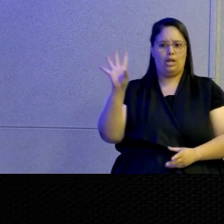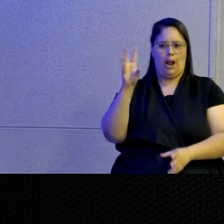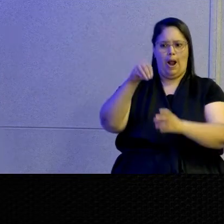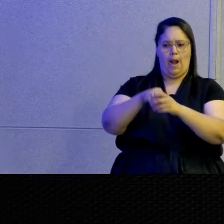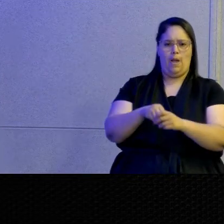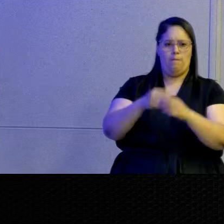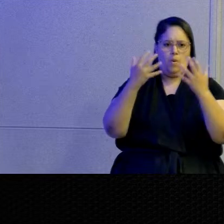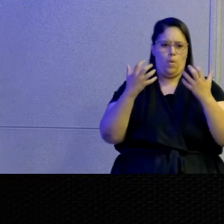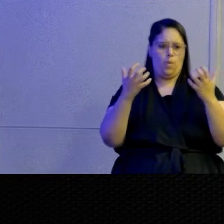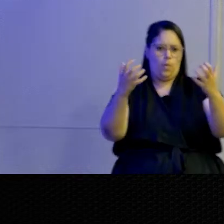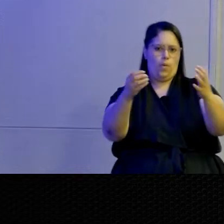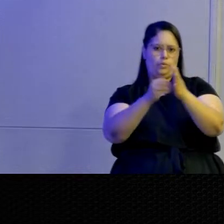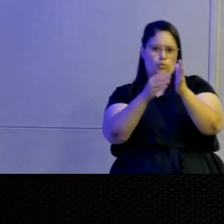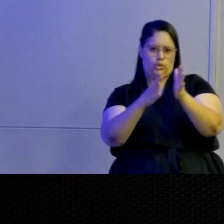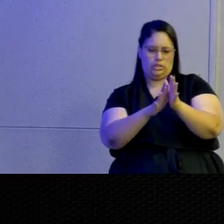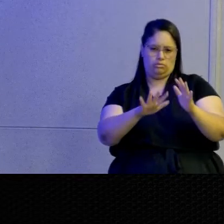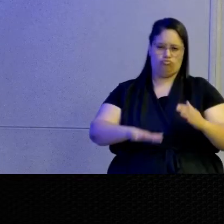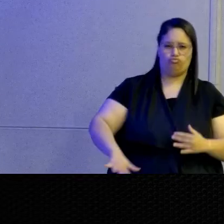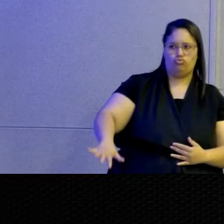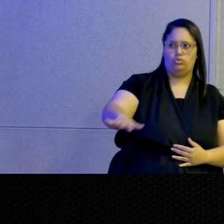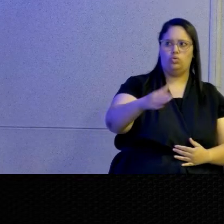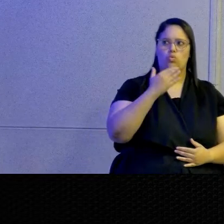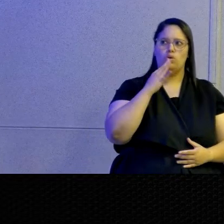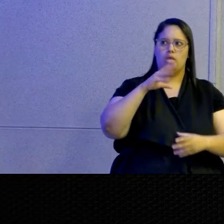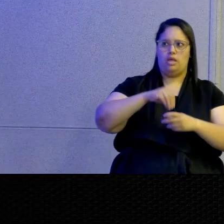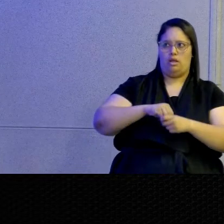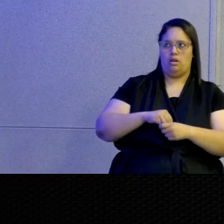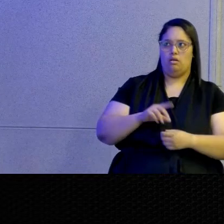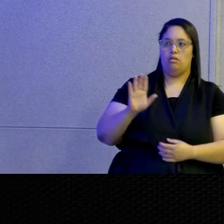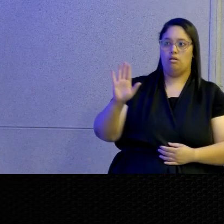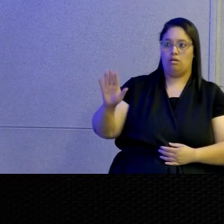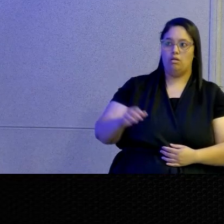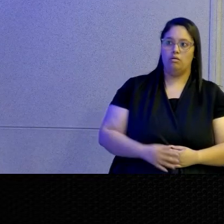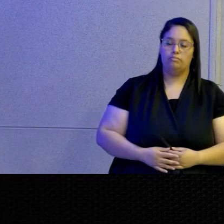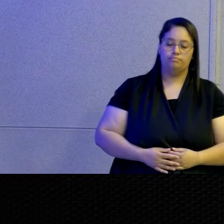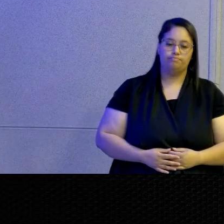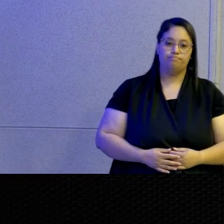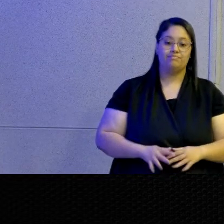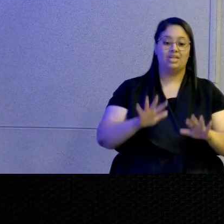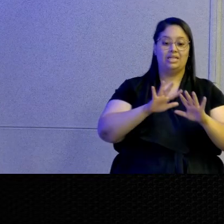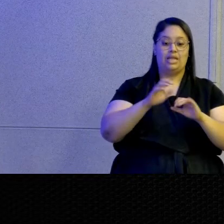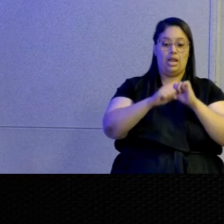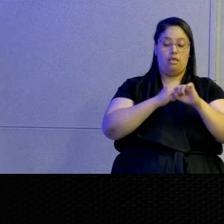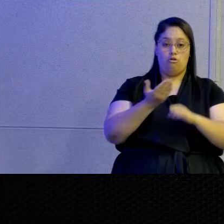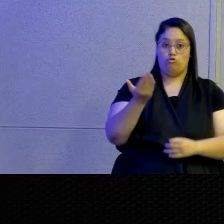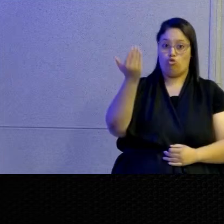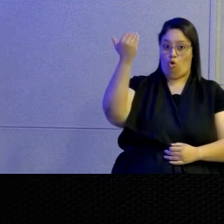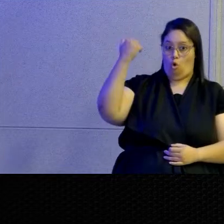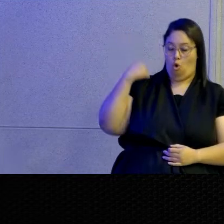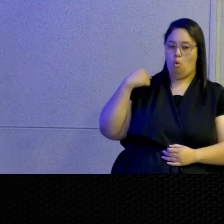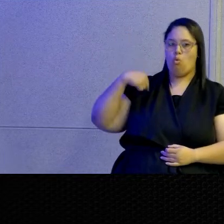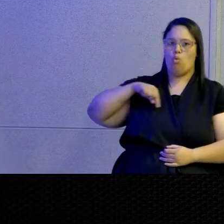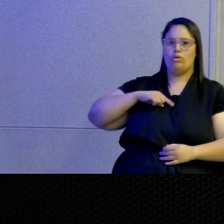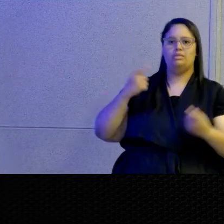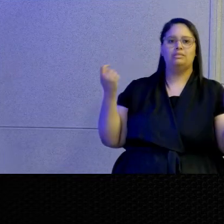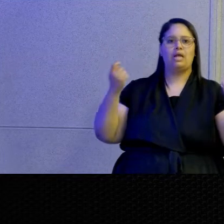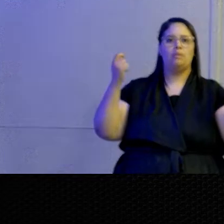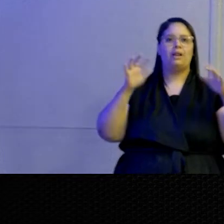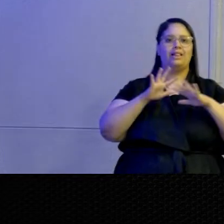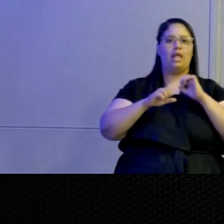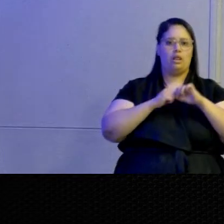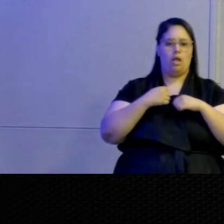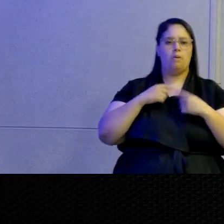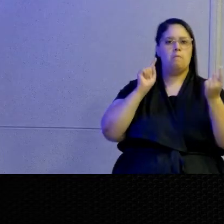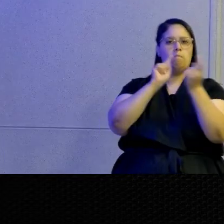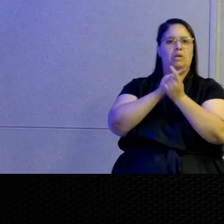sea of students in that ocean. And 10 years ago, we had the 10-year celebrations. I met her